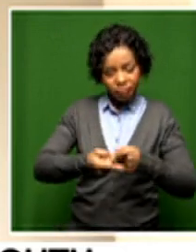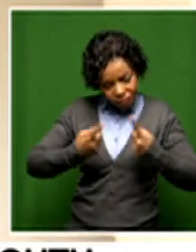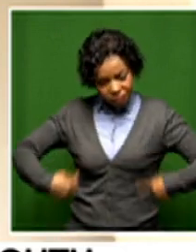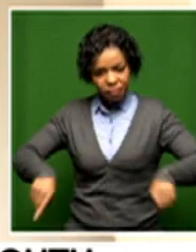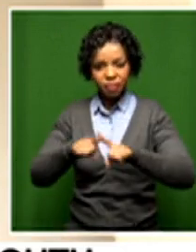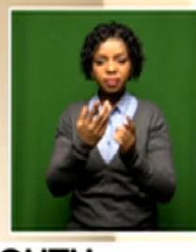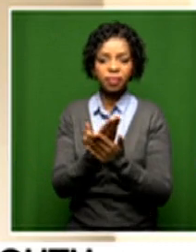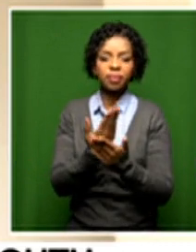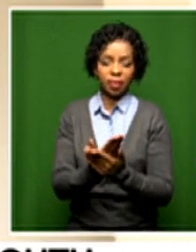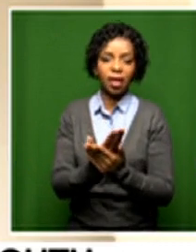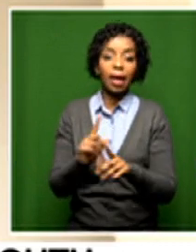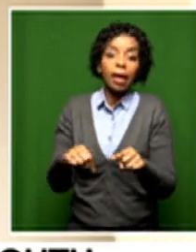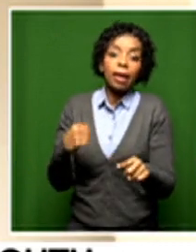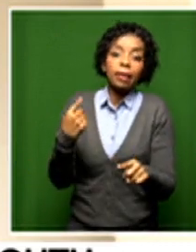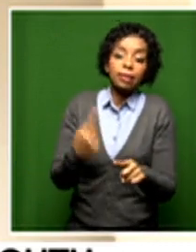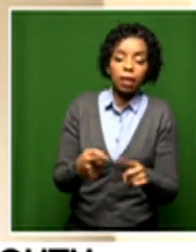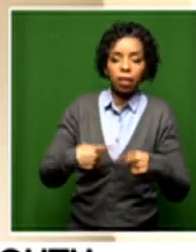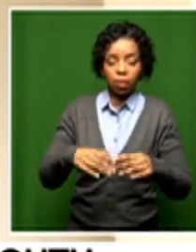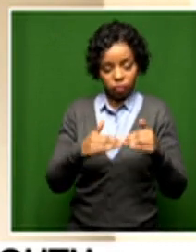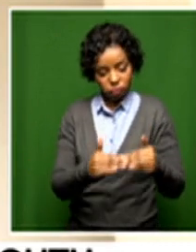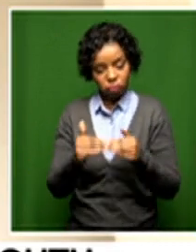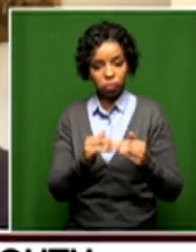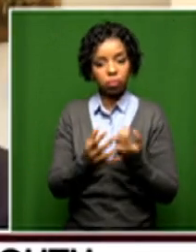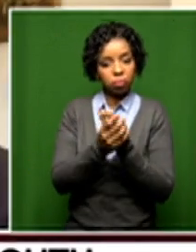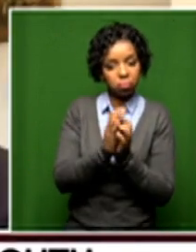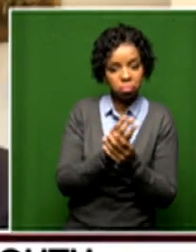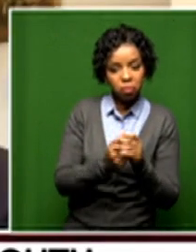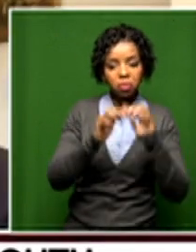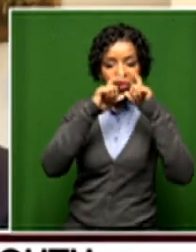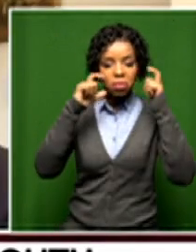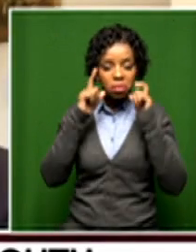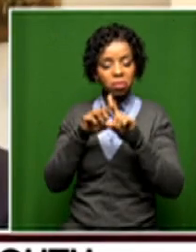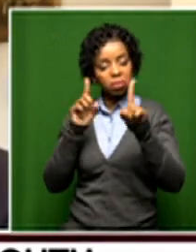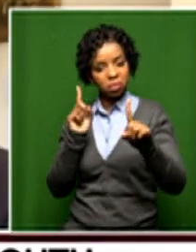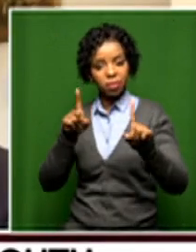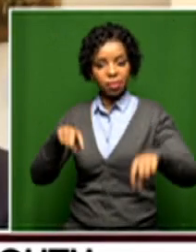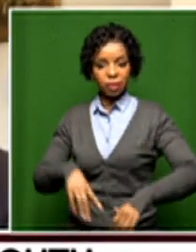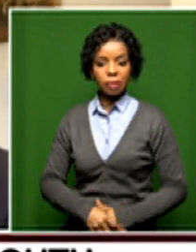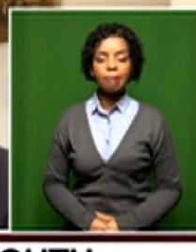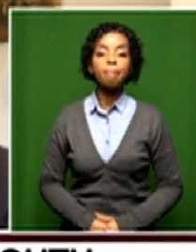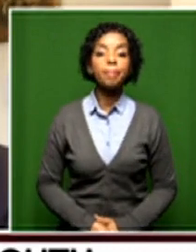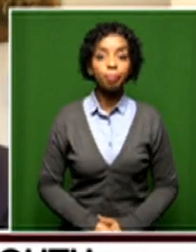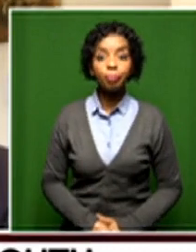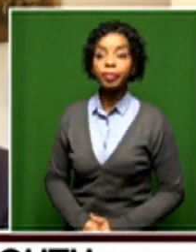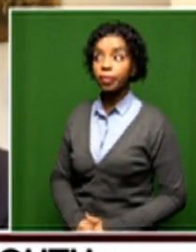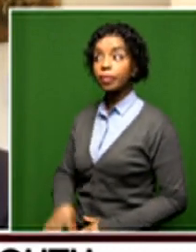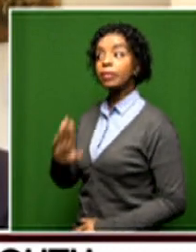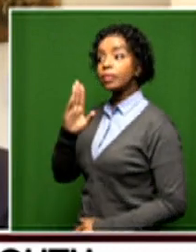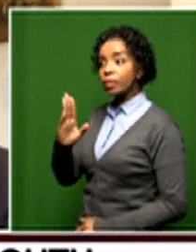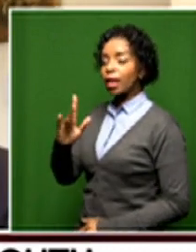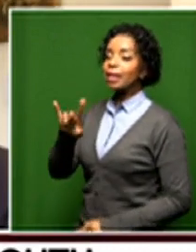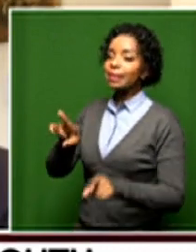our containment measures are kept in place. And speaking to that and the likelihood of a second wave